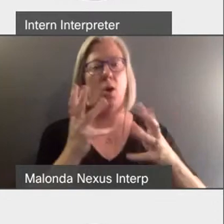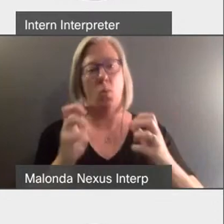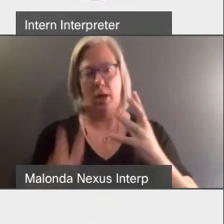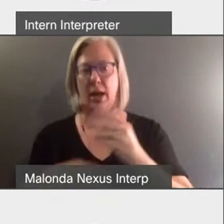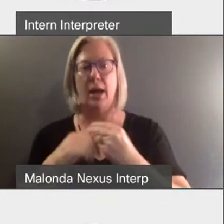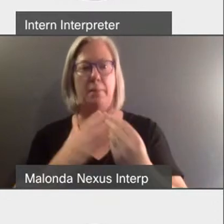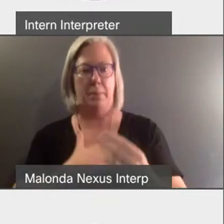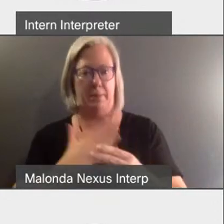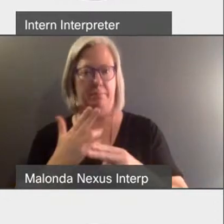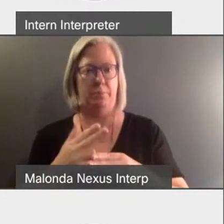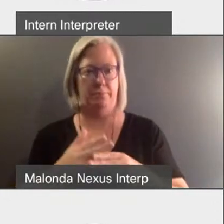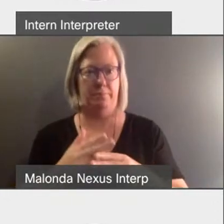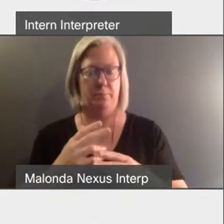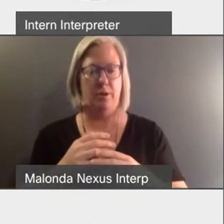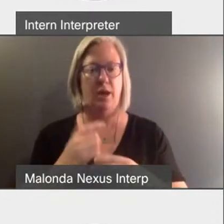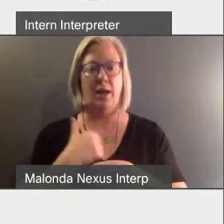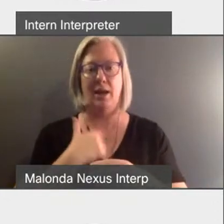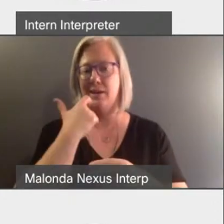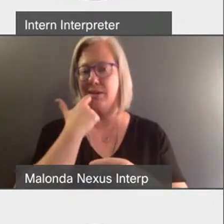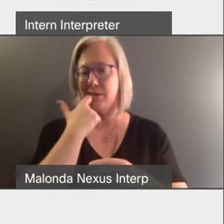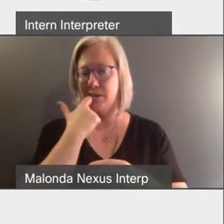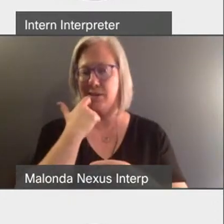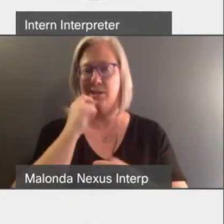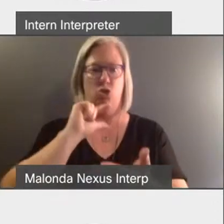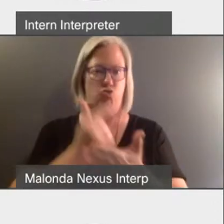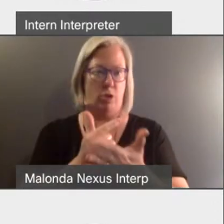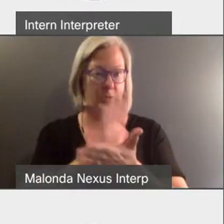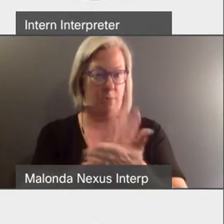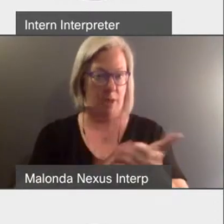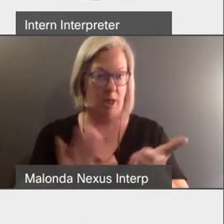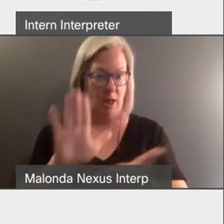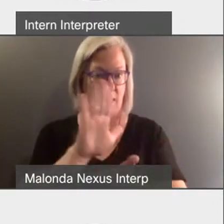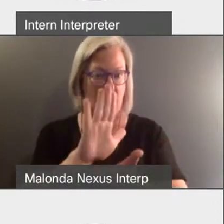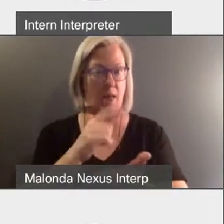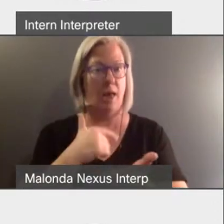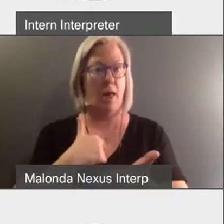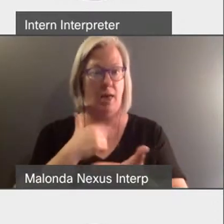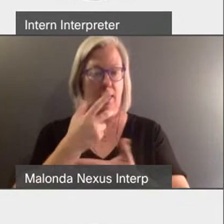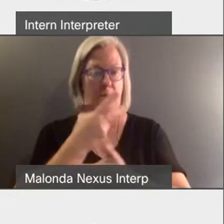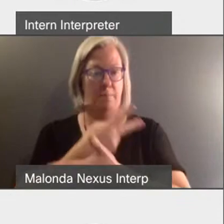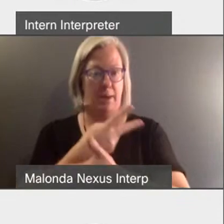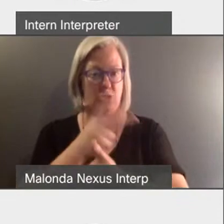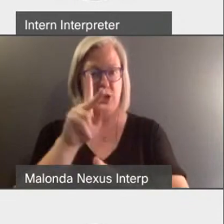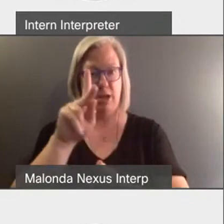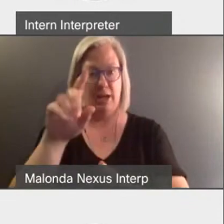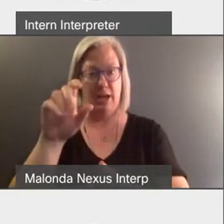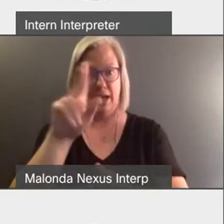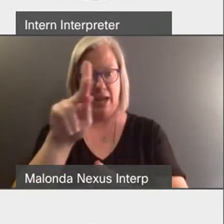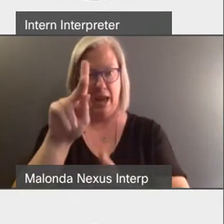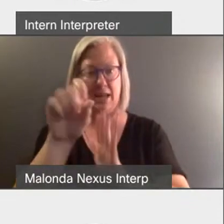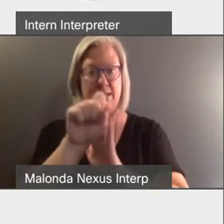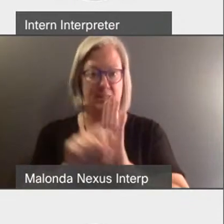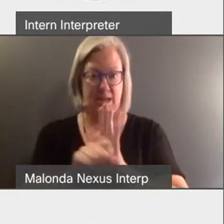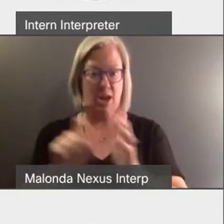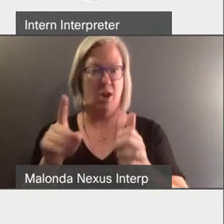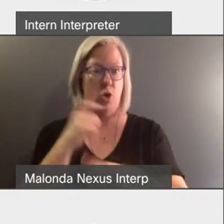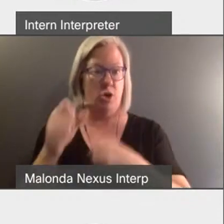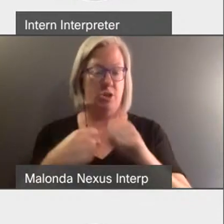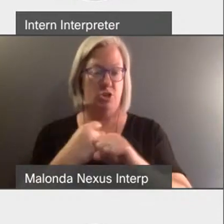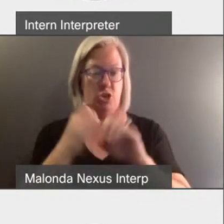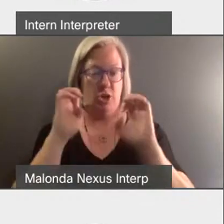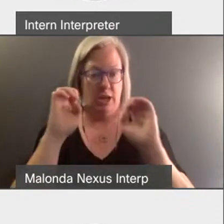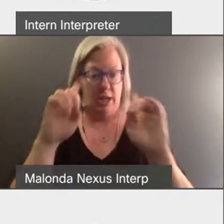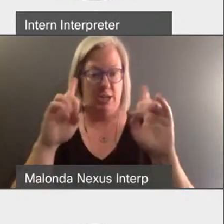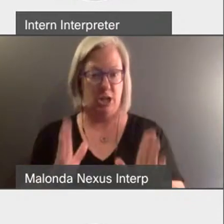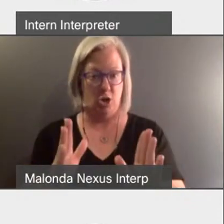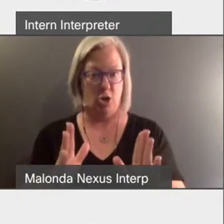this. I am a recent college graduate. I have a master's at K-State recently, and I'm a first-year educator in